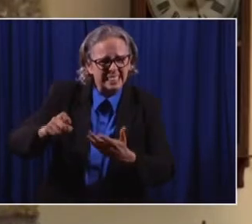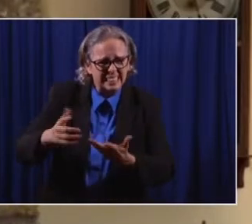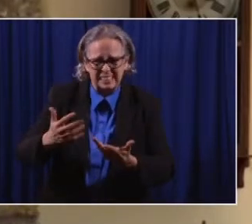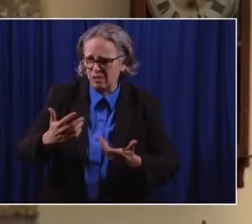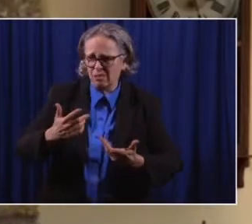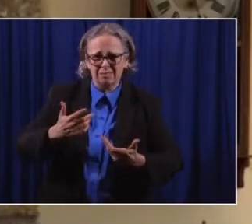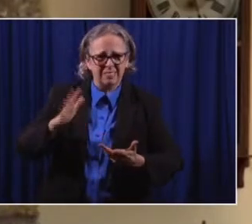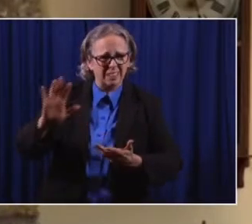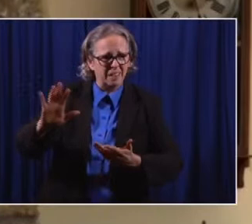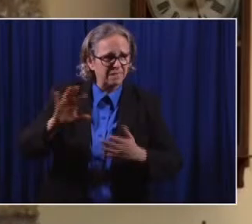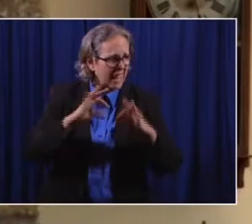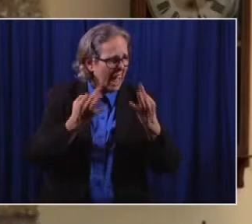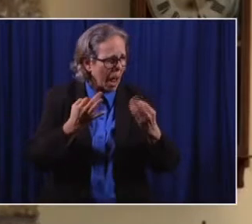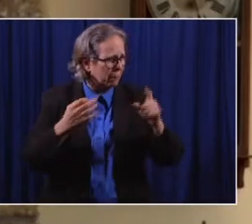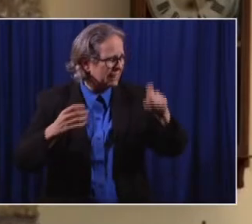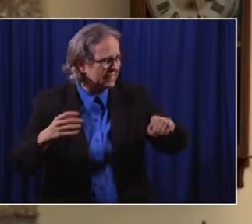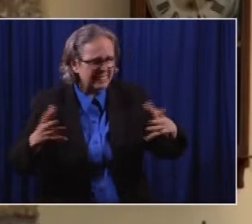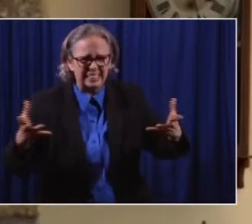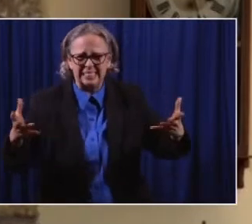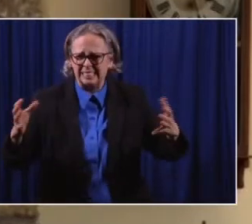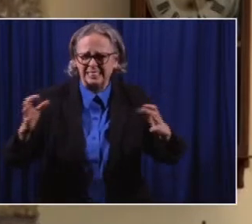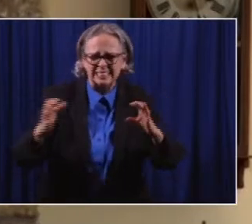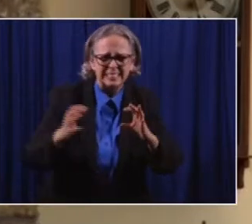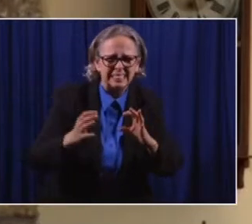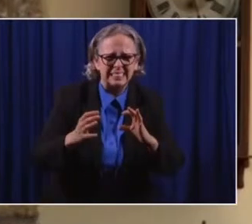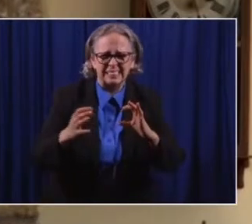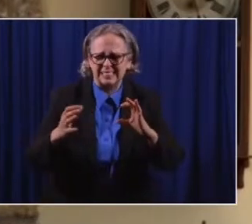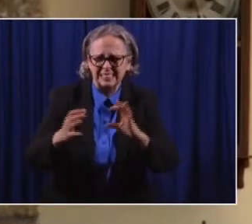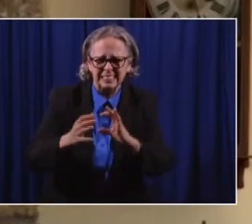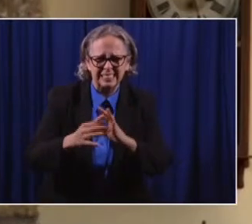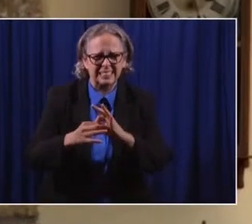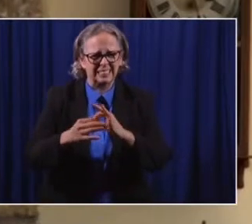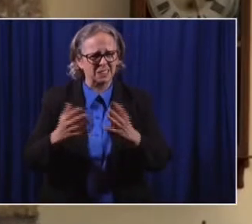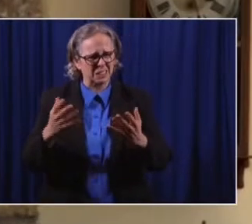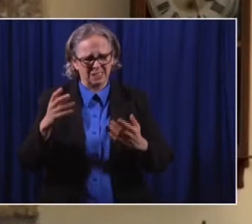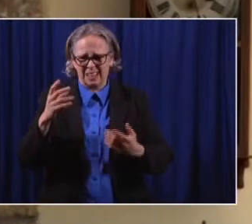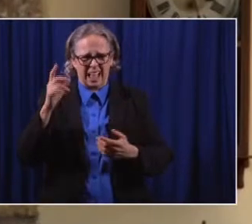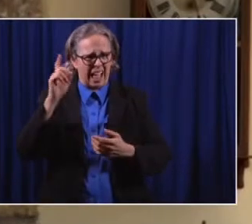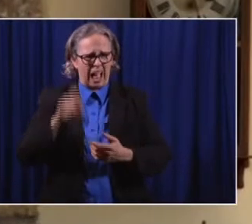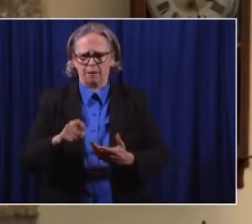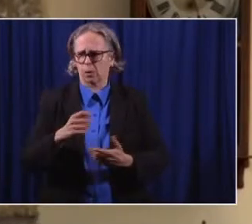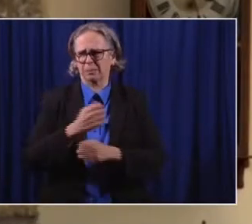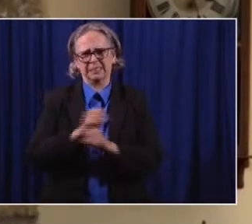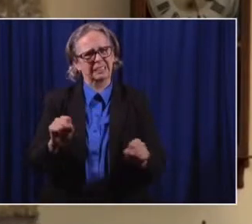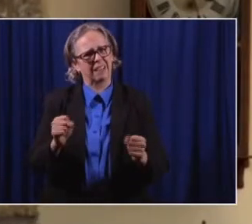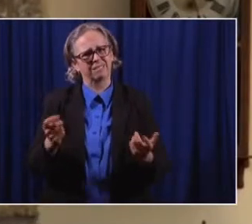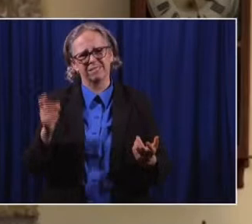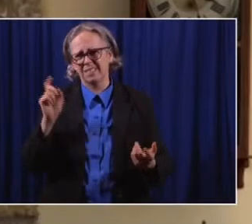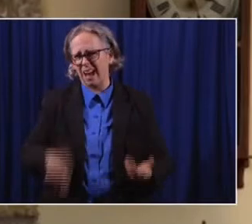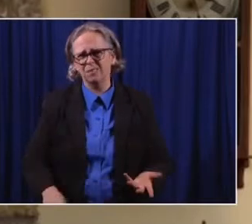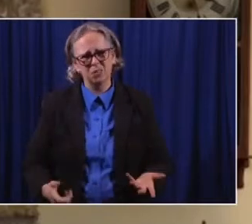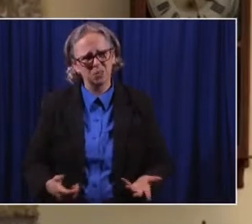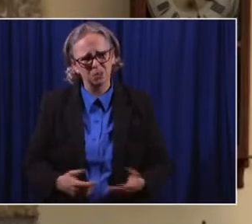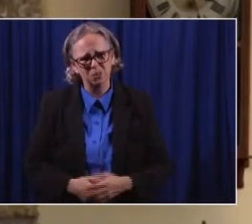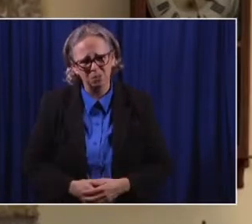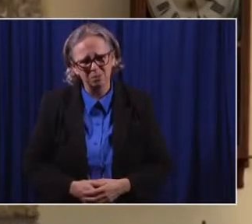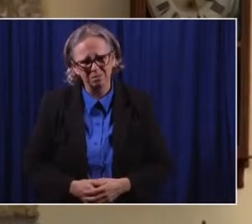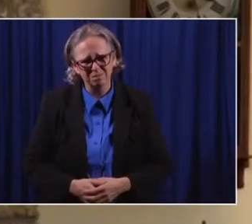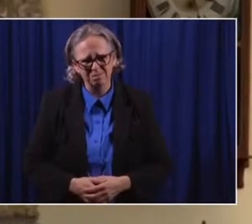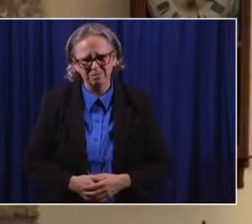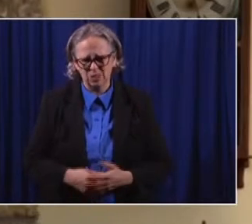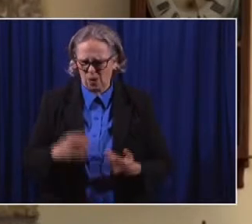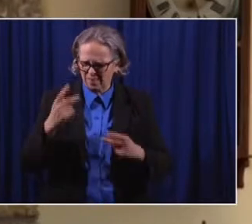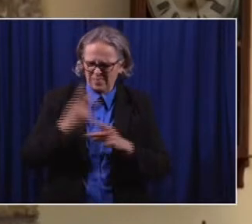but we also want to keep them safe, and we want to do what we can to reduce the chances of the COVID coming into the nursing home.